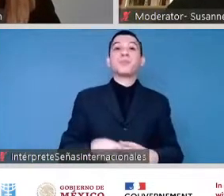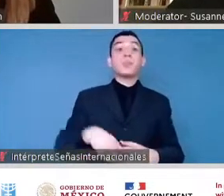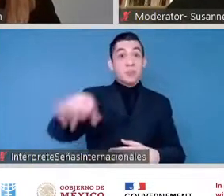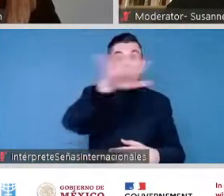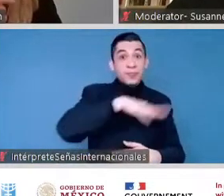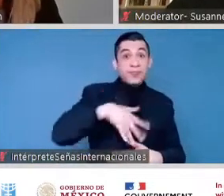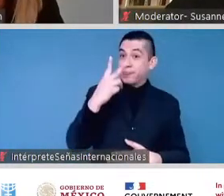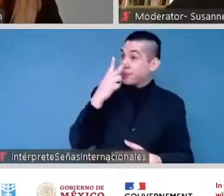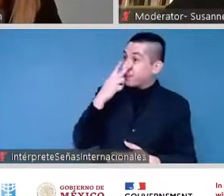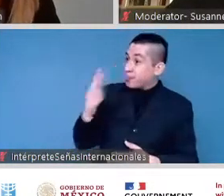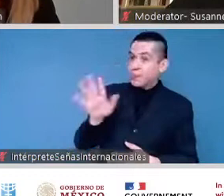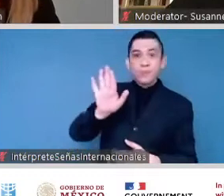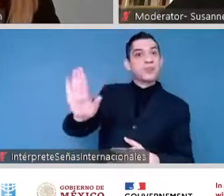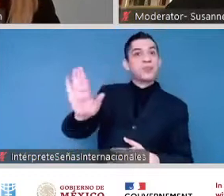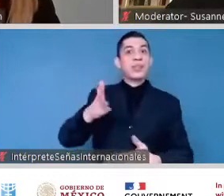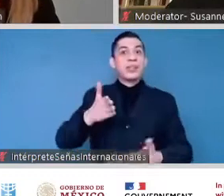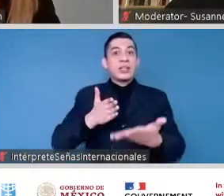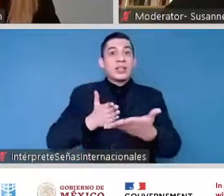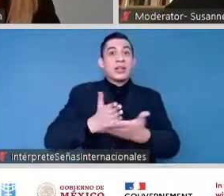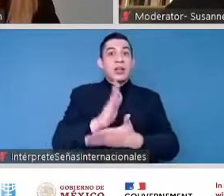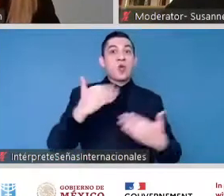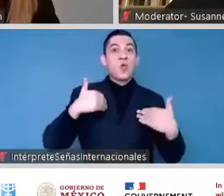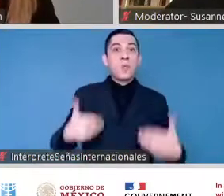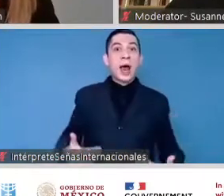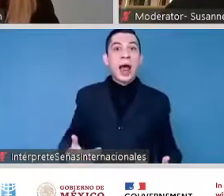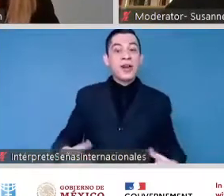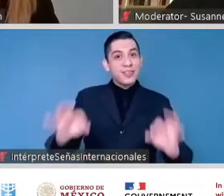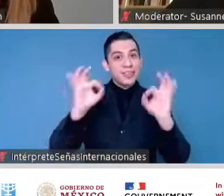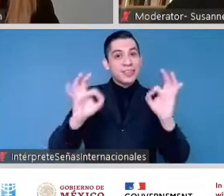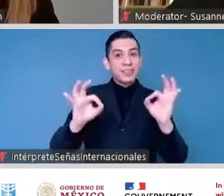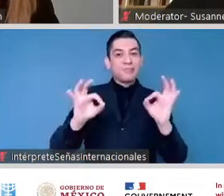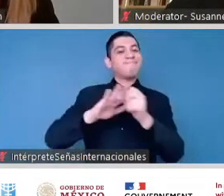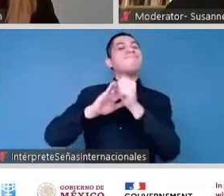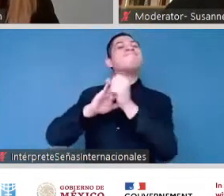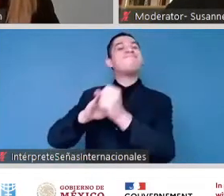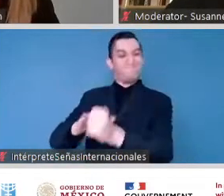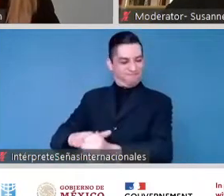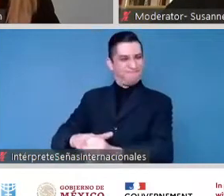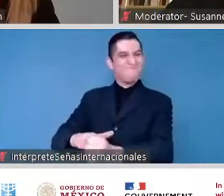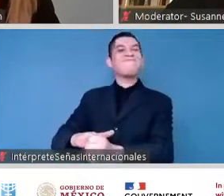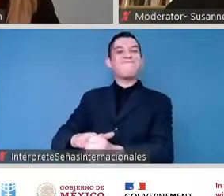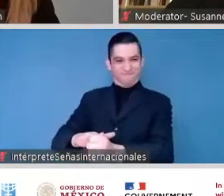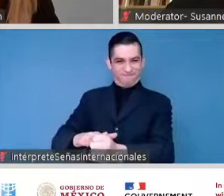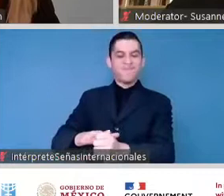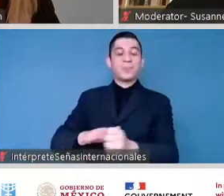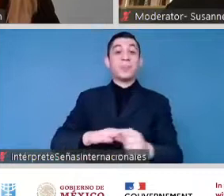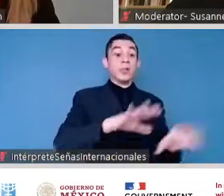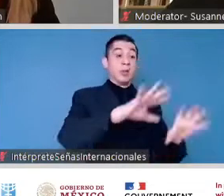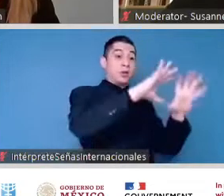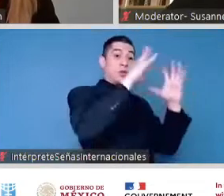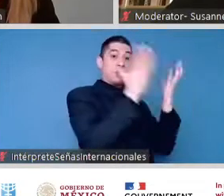IHRL are really being threatened. And we have seen how conflict conflict in Sudan, Yemen,